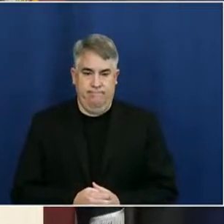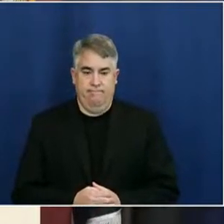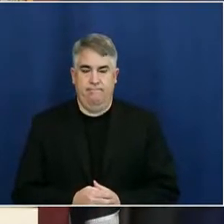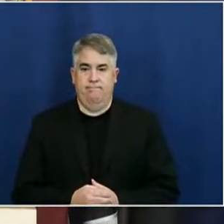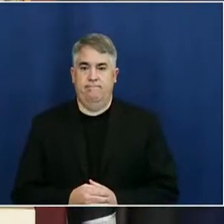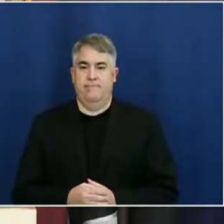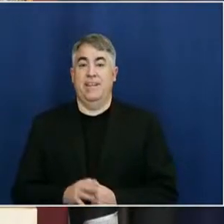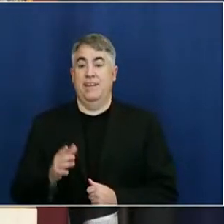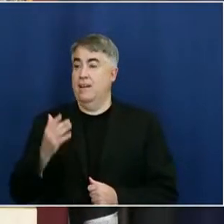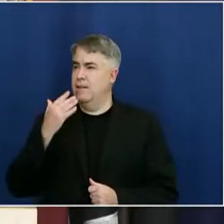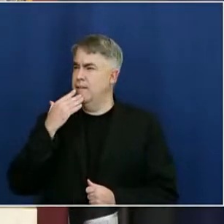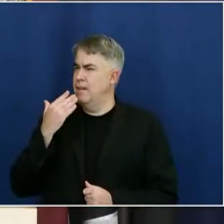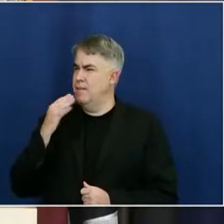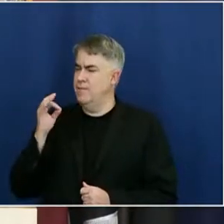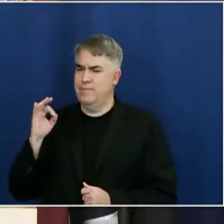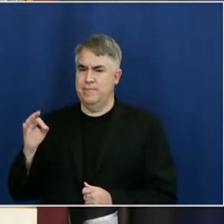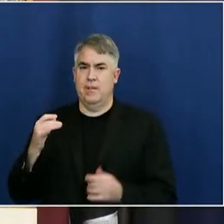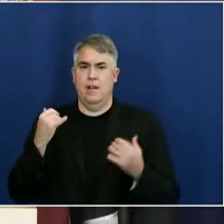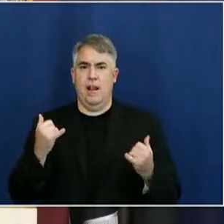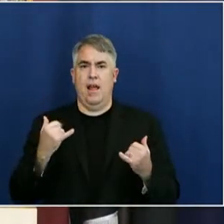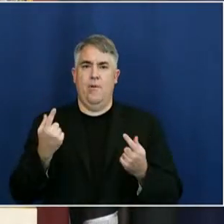Thank you. We'll now go to our call-in questions.